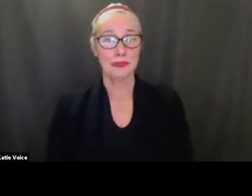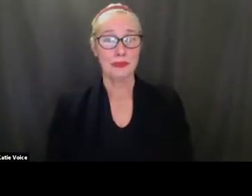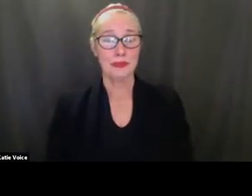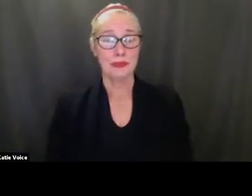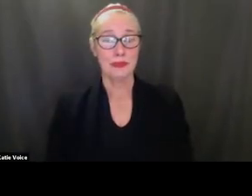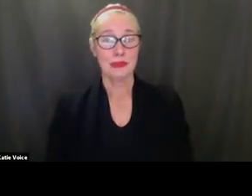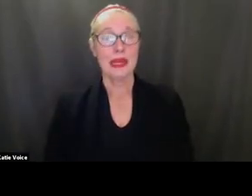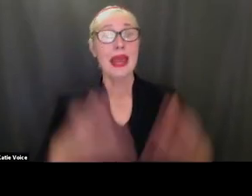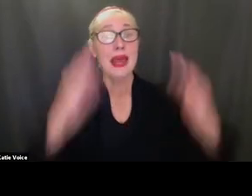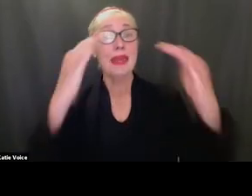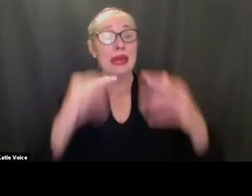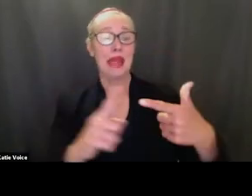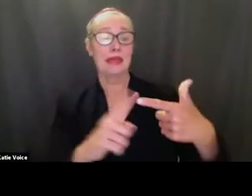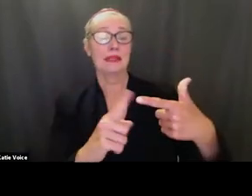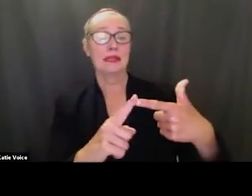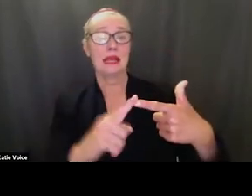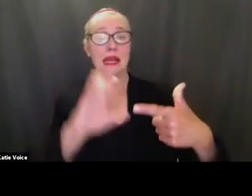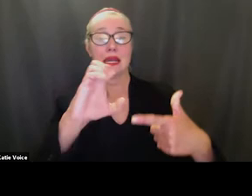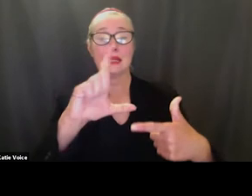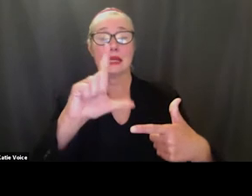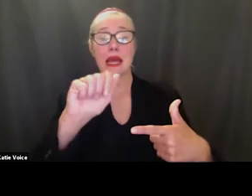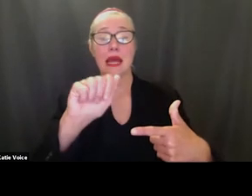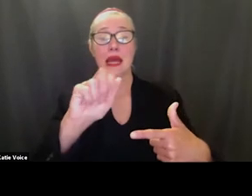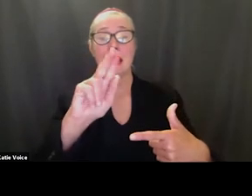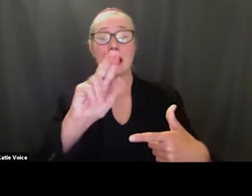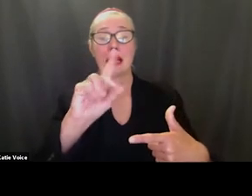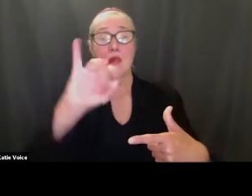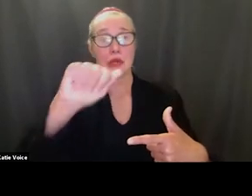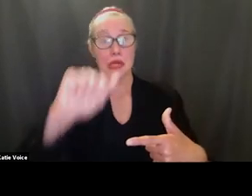our next speaker is claudia henry